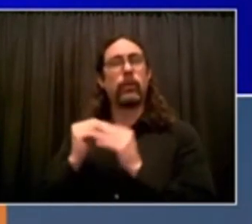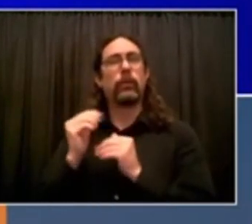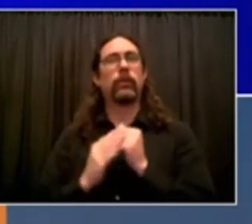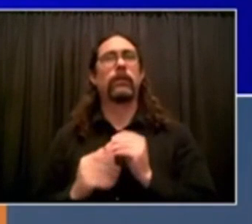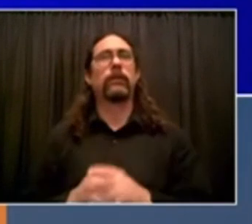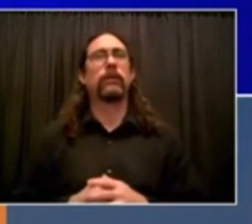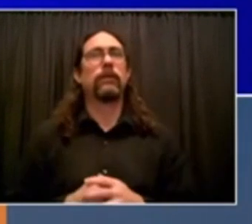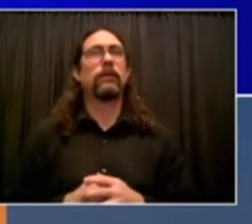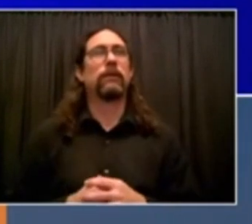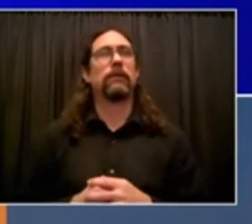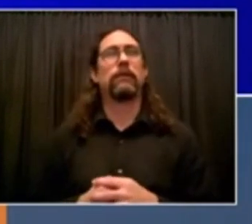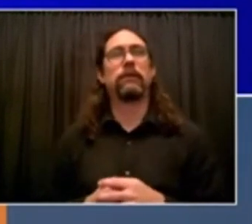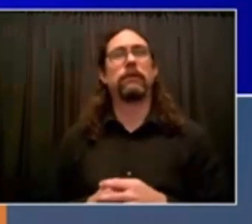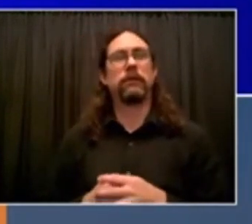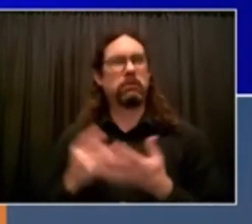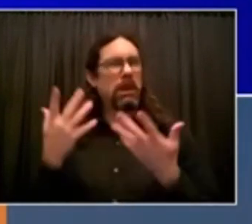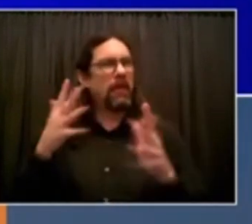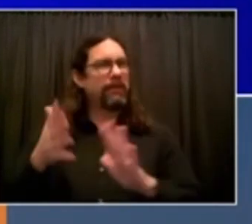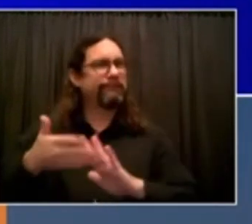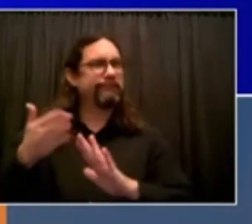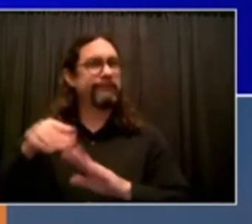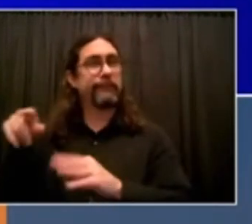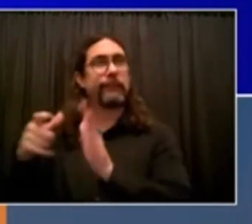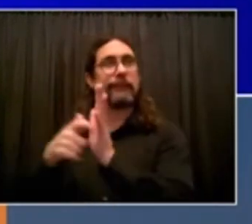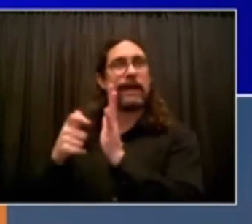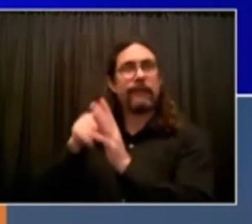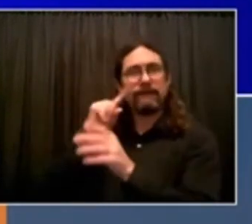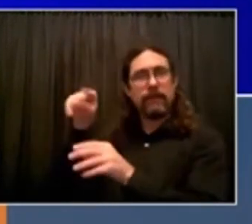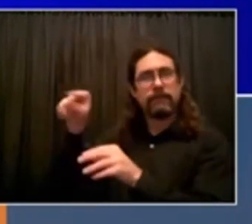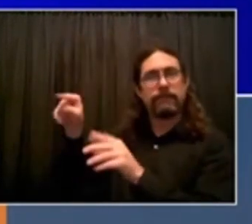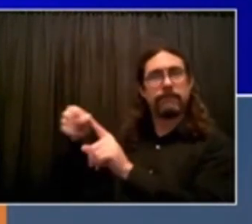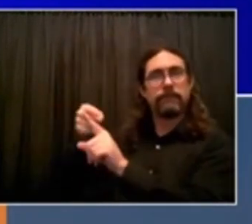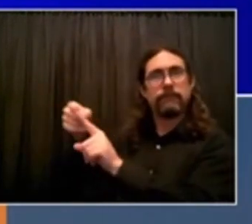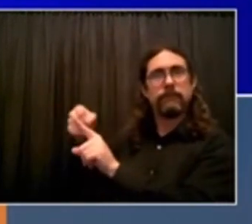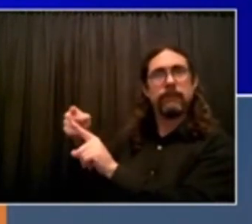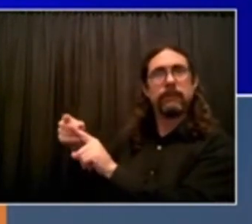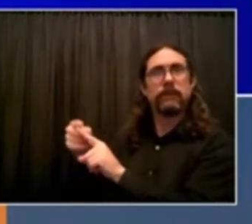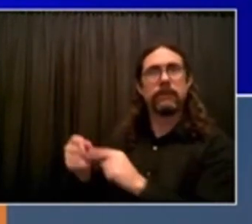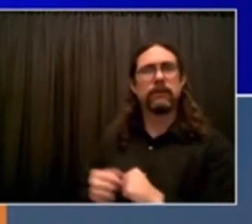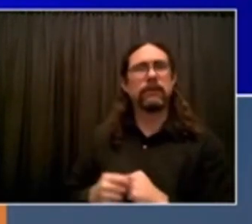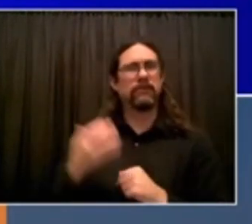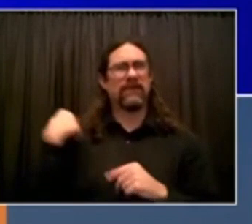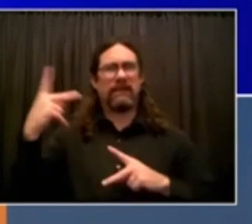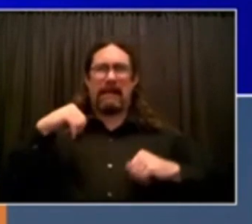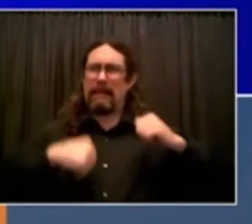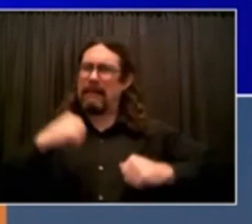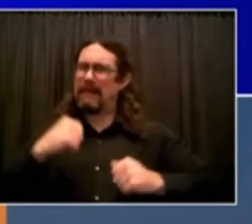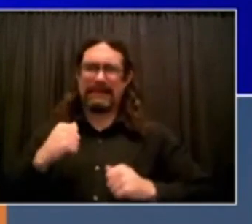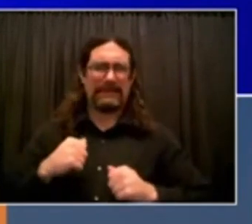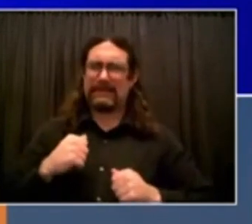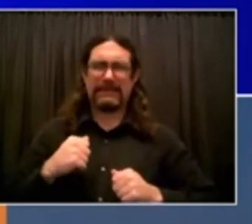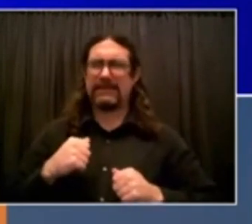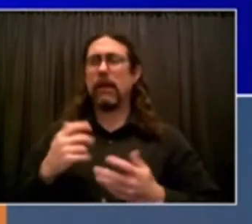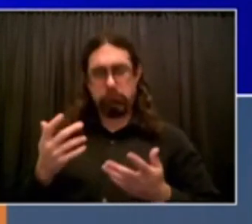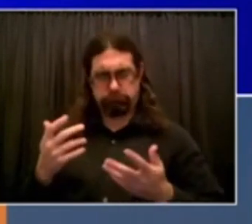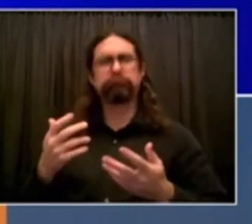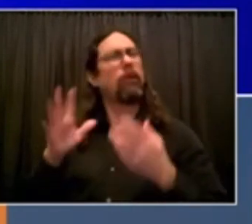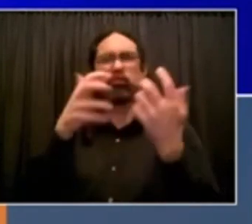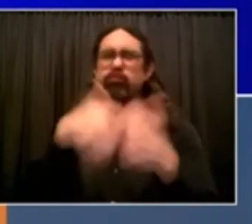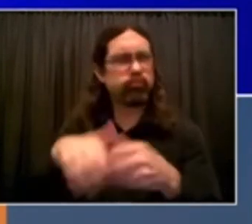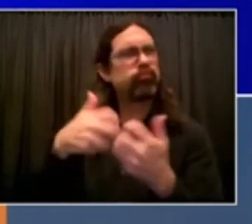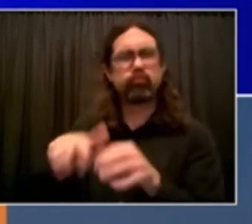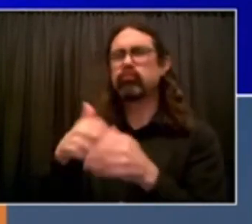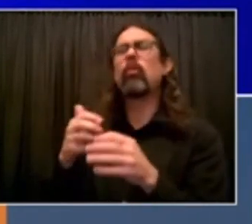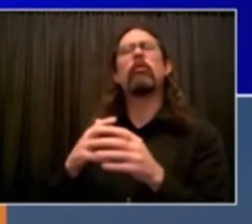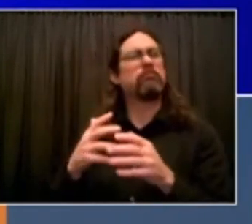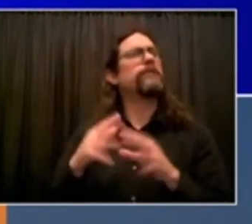adapted and handled it really, really well. And we know that will happen again. We're going to set up a call center to handle concerns from businesses. We'll have a strong outreach